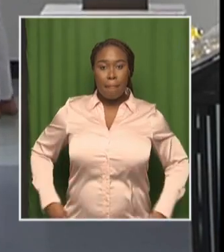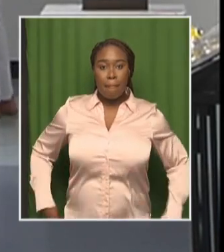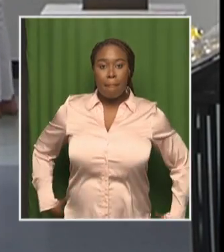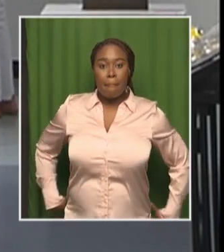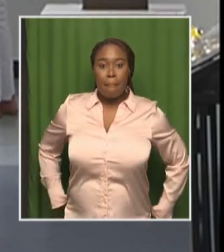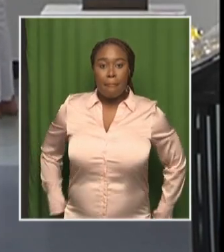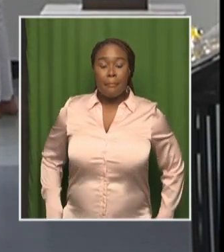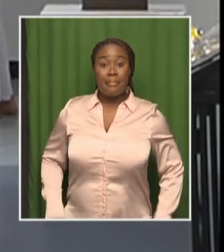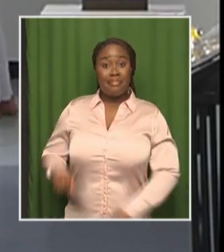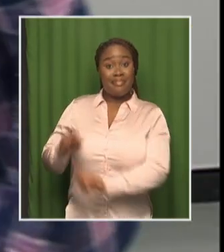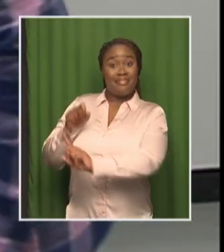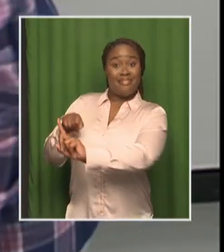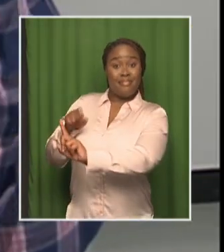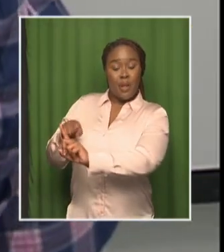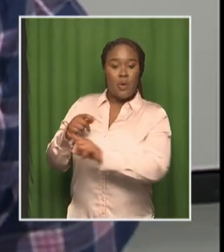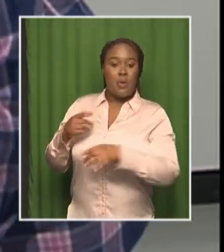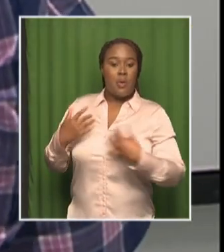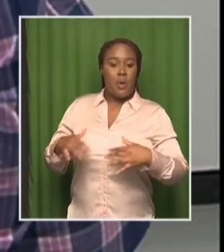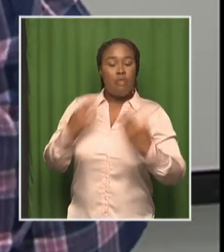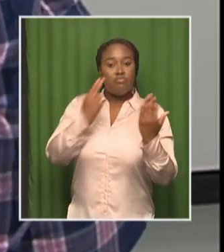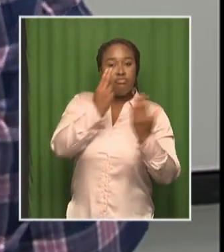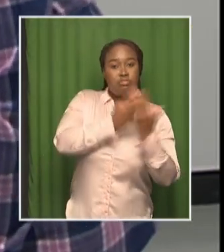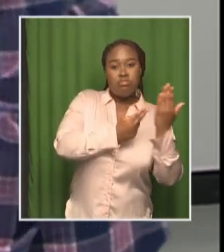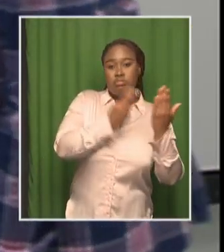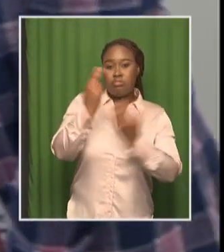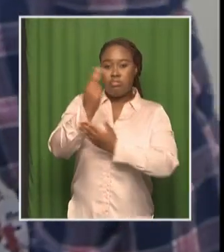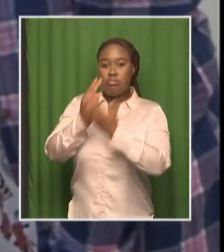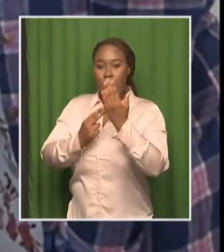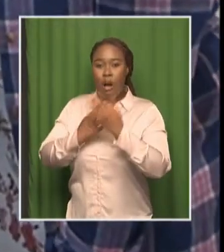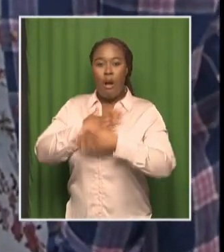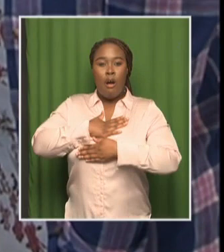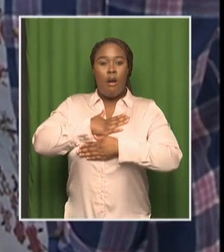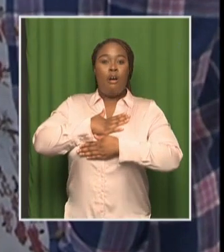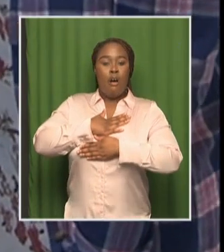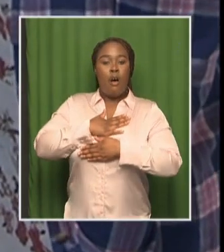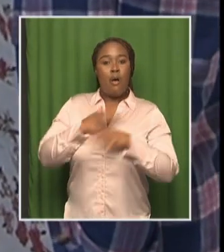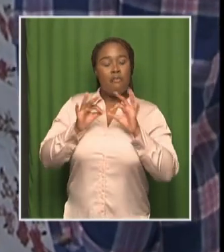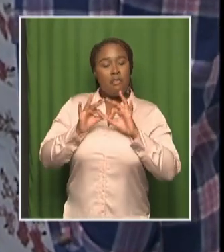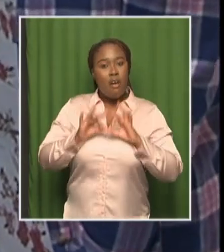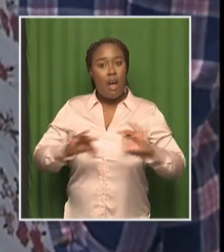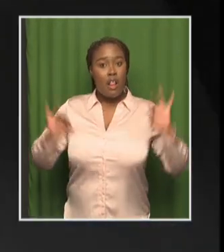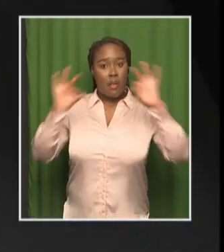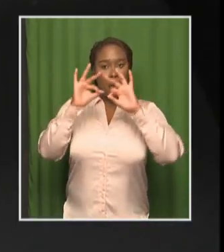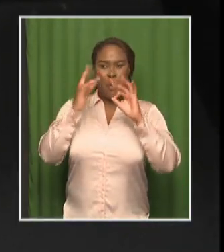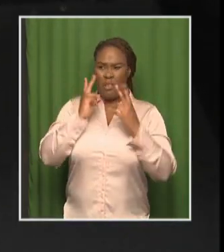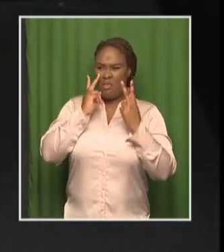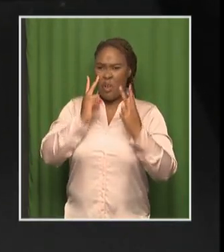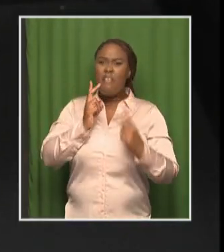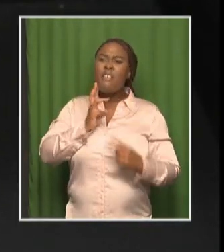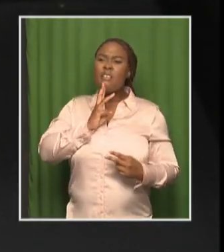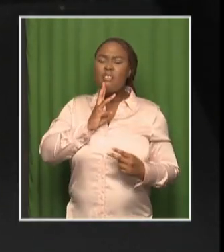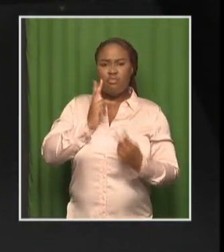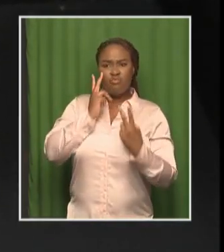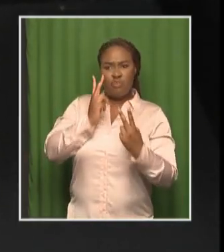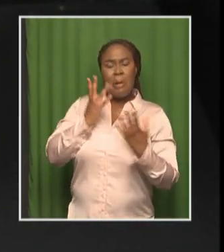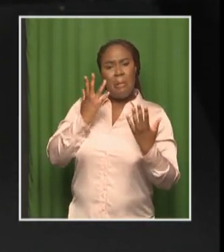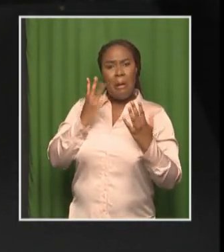Arithmetic has a deep and meaningful significance. On the surface, it is a playful and